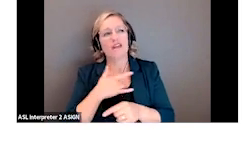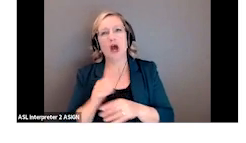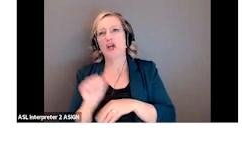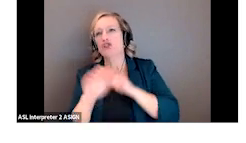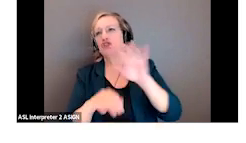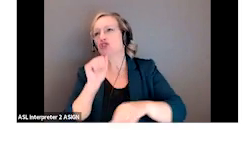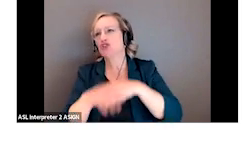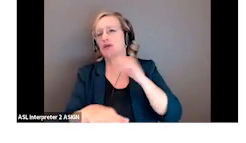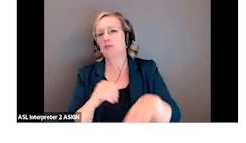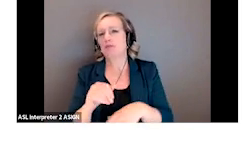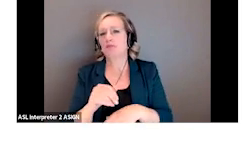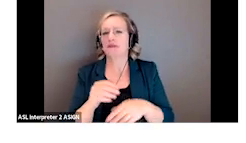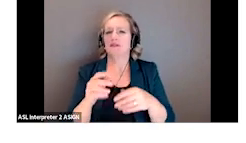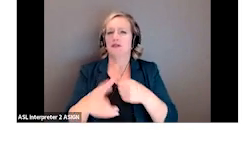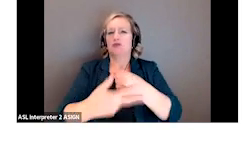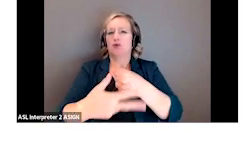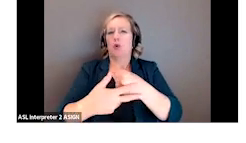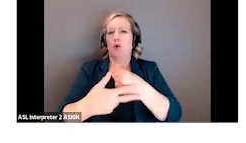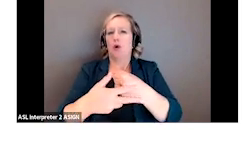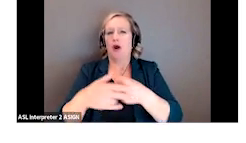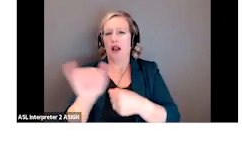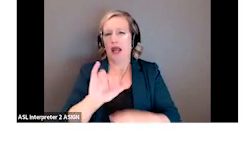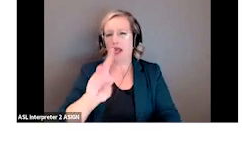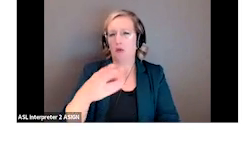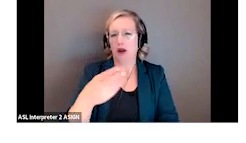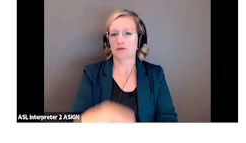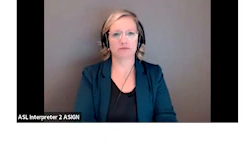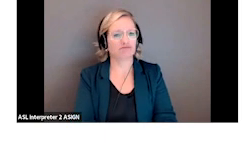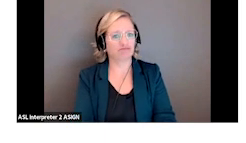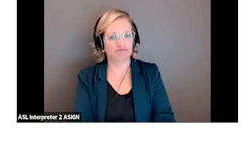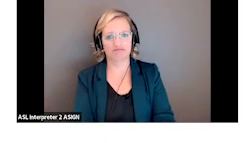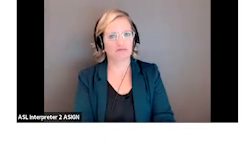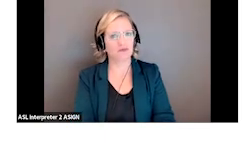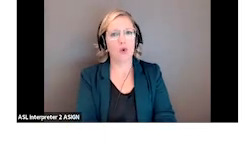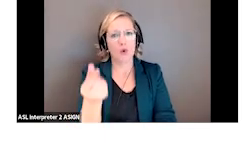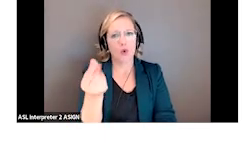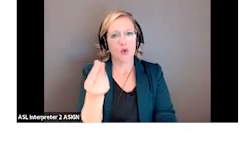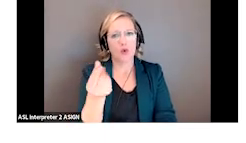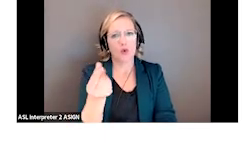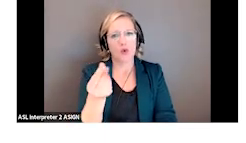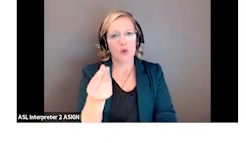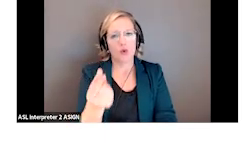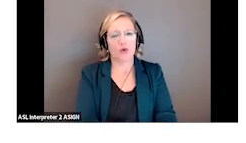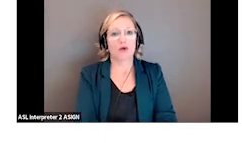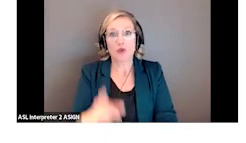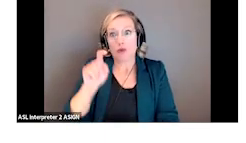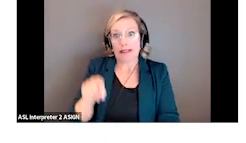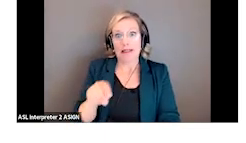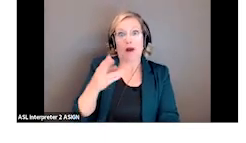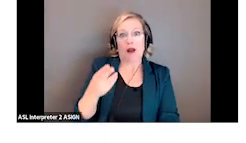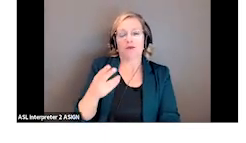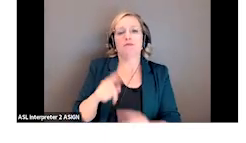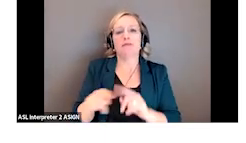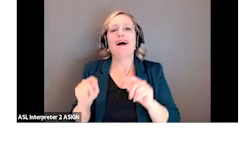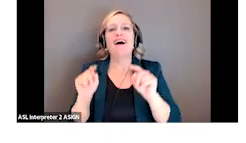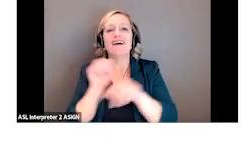is a fulfillment center. You need to have a warehouse that stores thousands of your product, and then Amazon